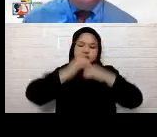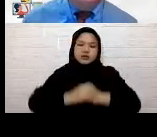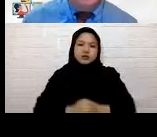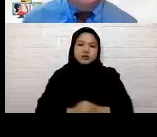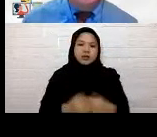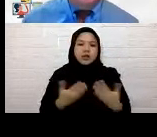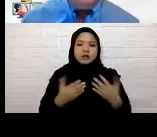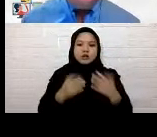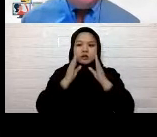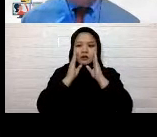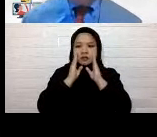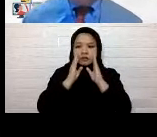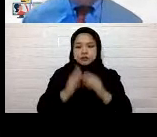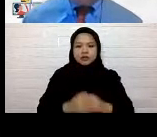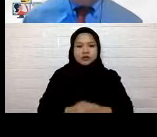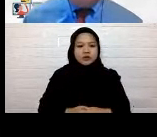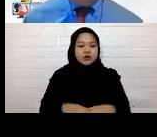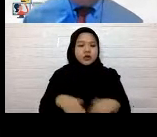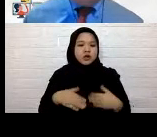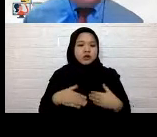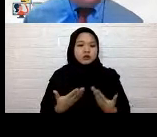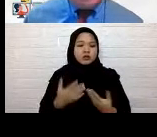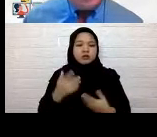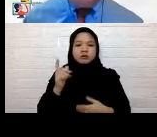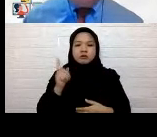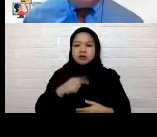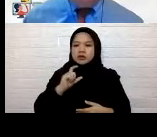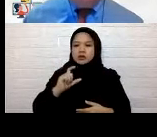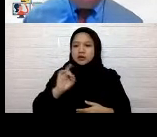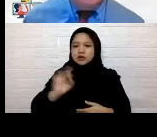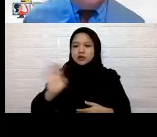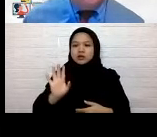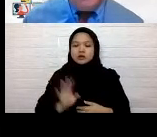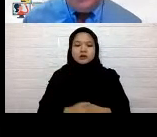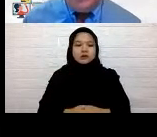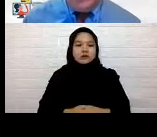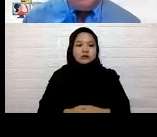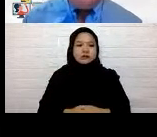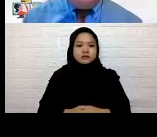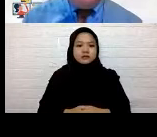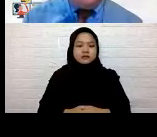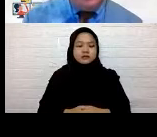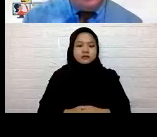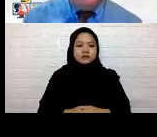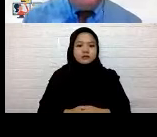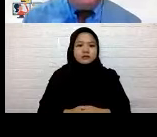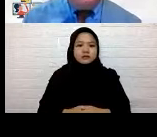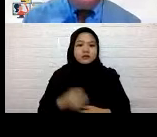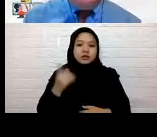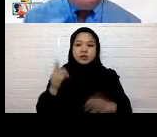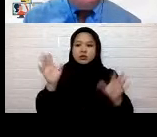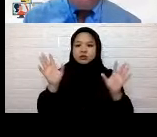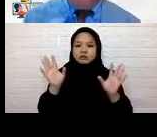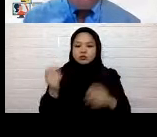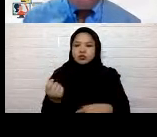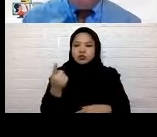some other search engine. And that's introducing new and challenging ethical issues. Now, those terms that you